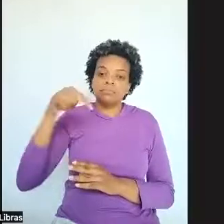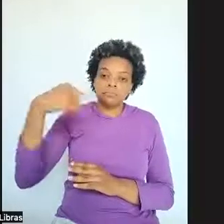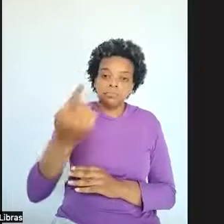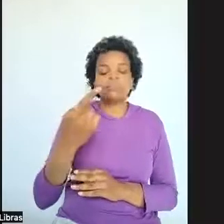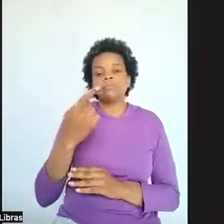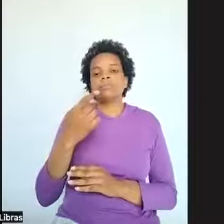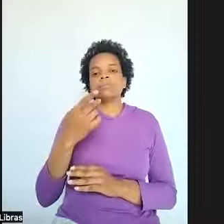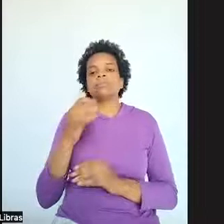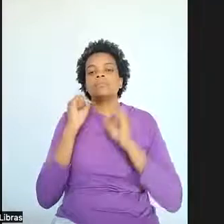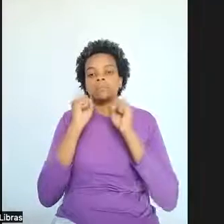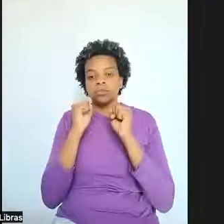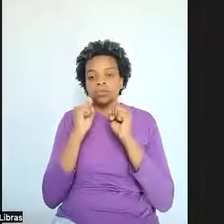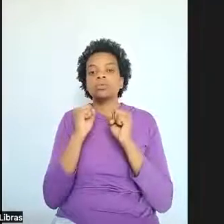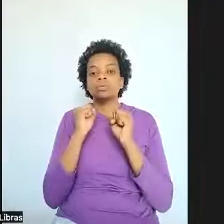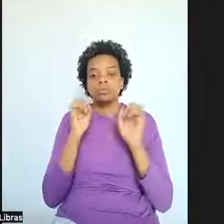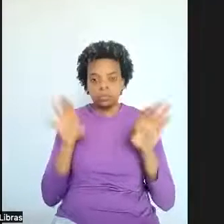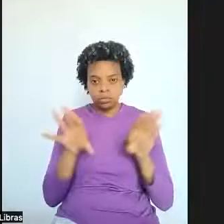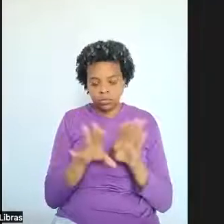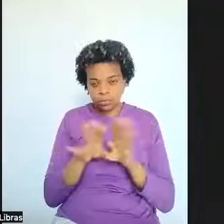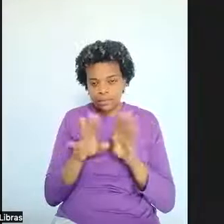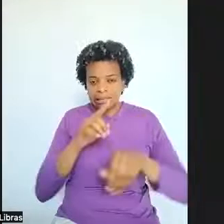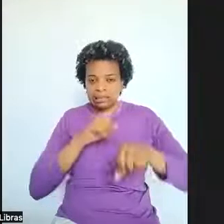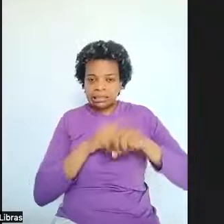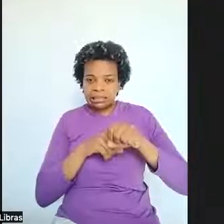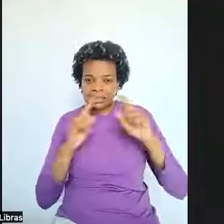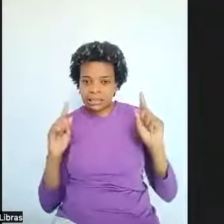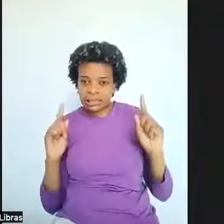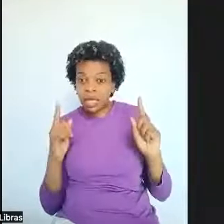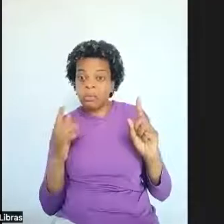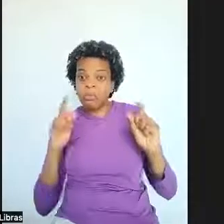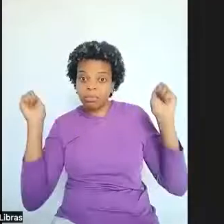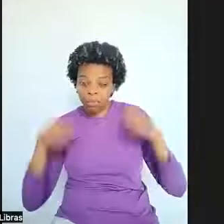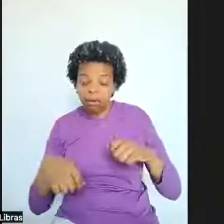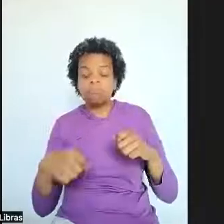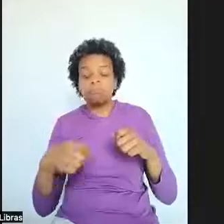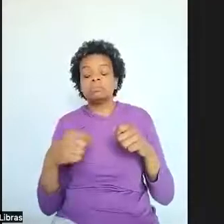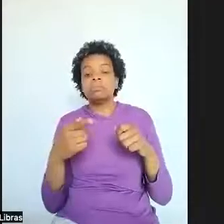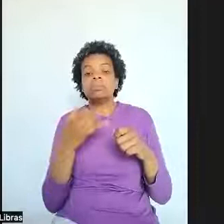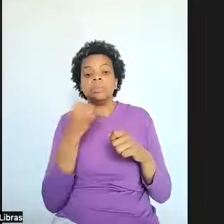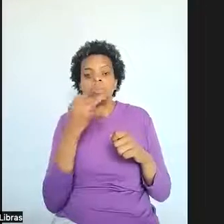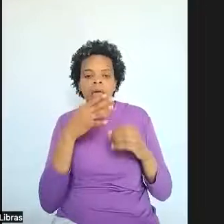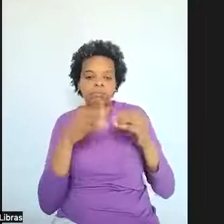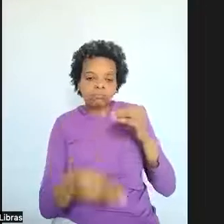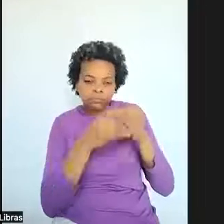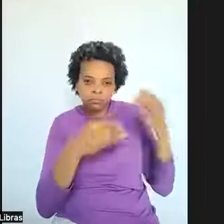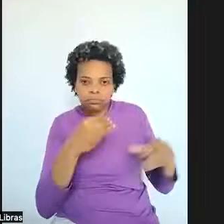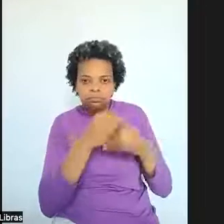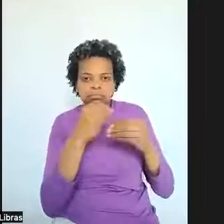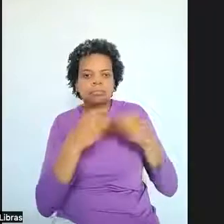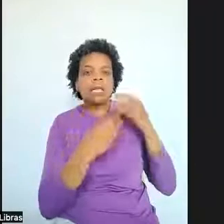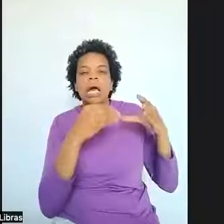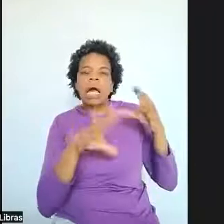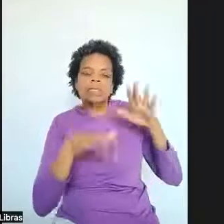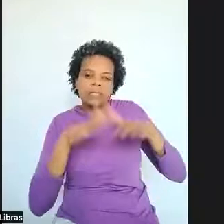to say something, we still have some time. So if you'd like to contribute, even